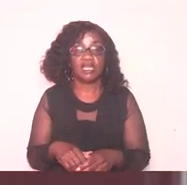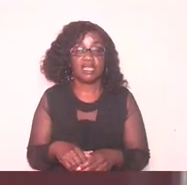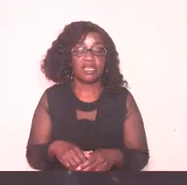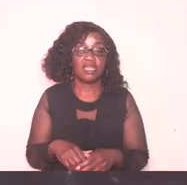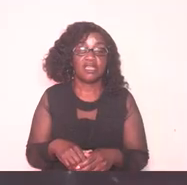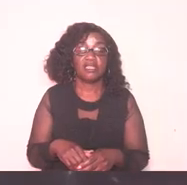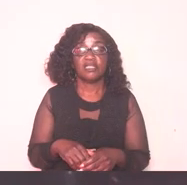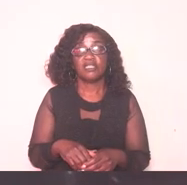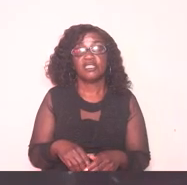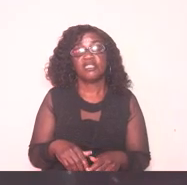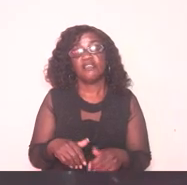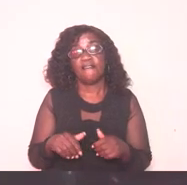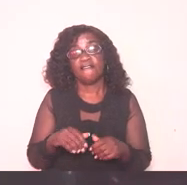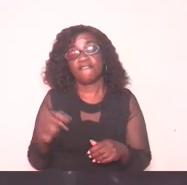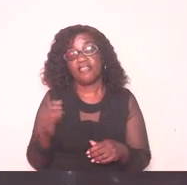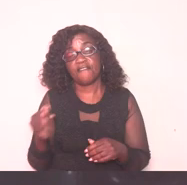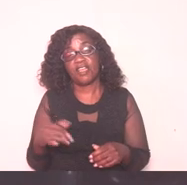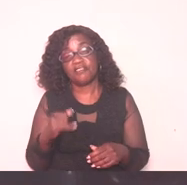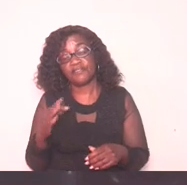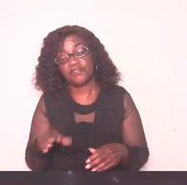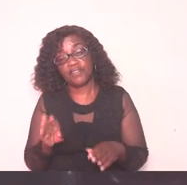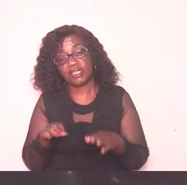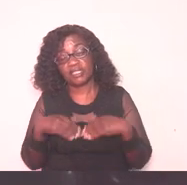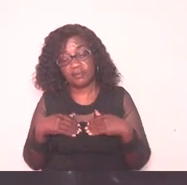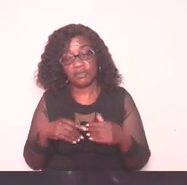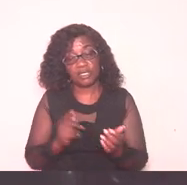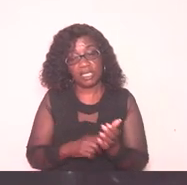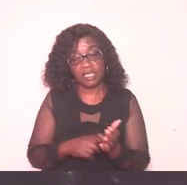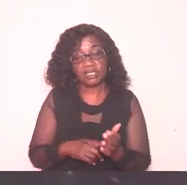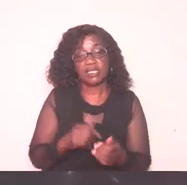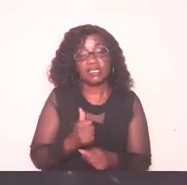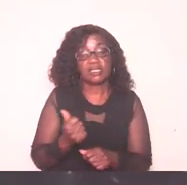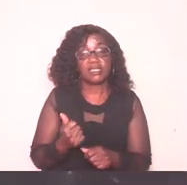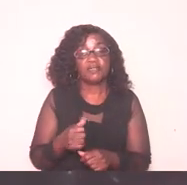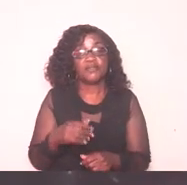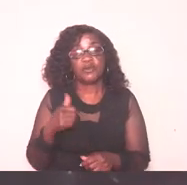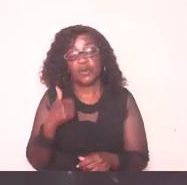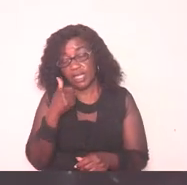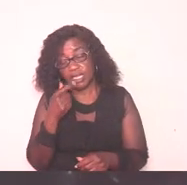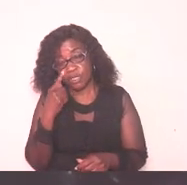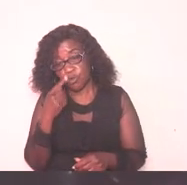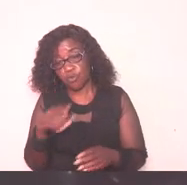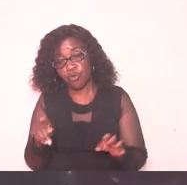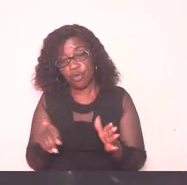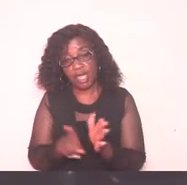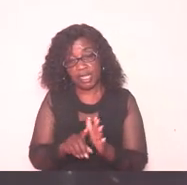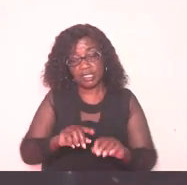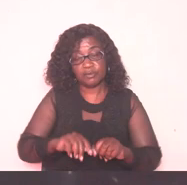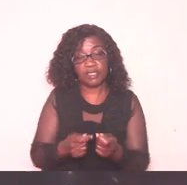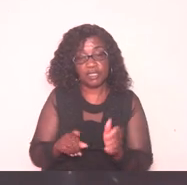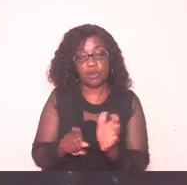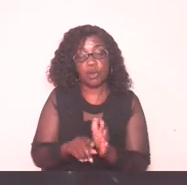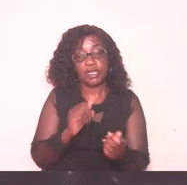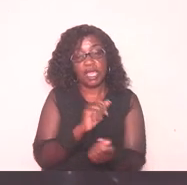we are doing the whole world and the society a favor. We also are saying that once we decriminalize this issue,